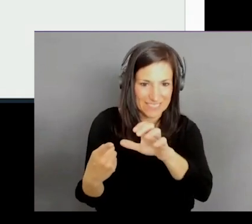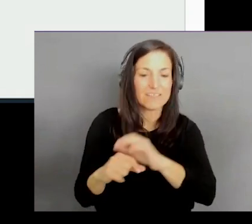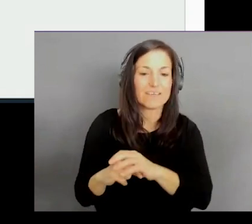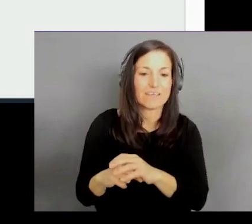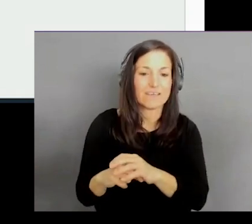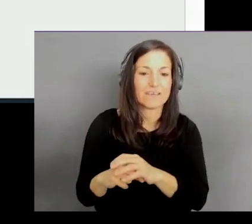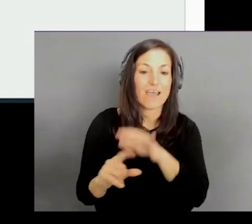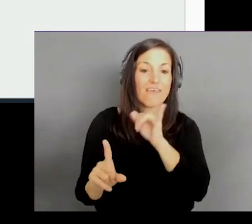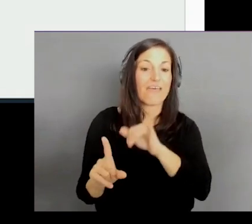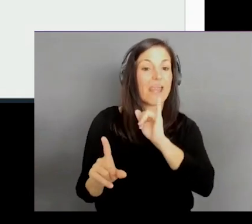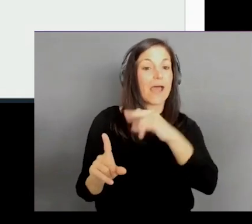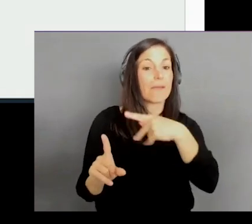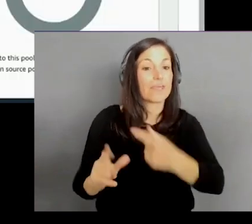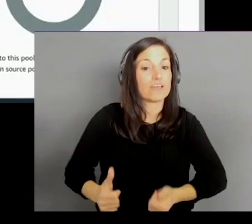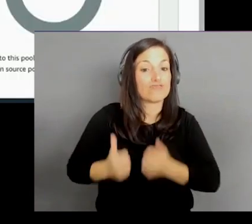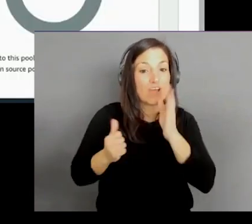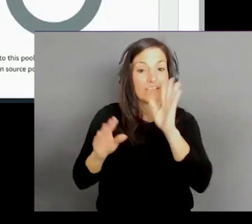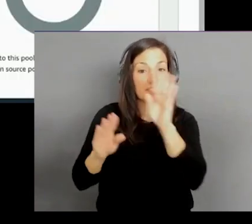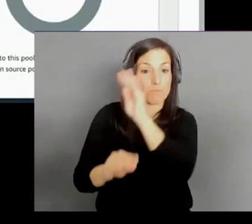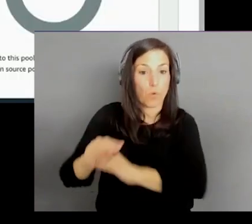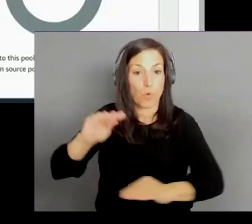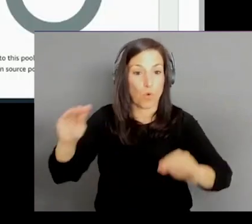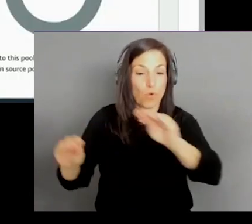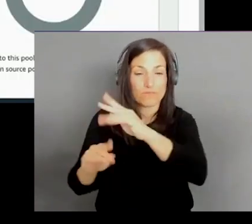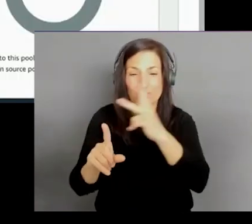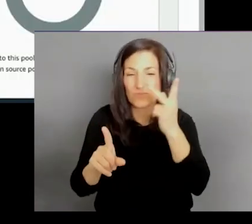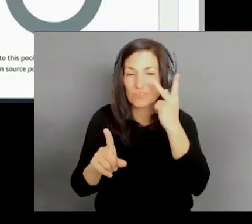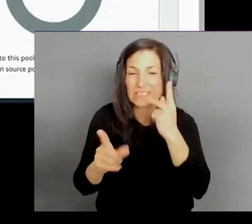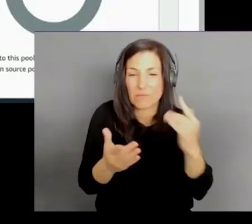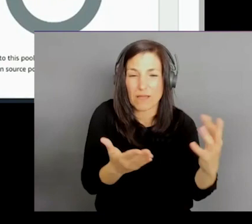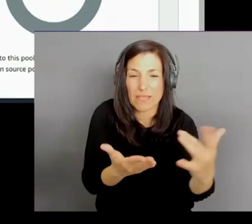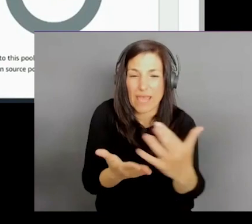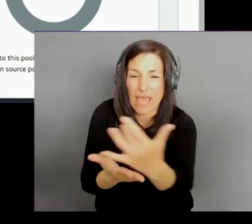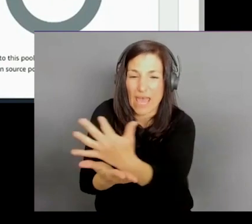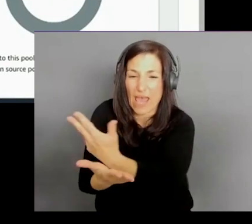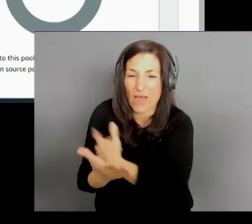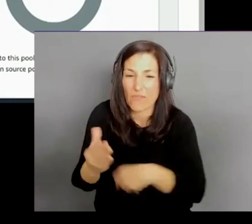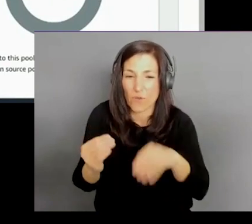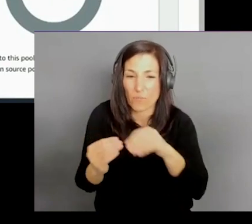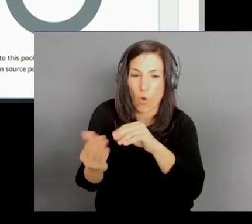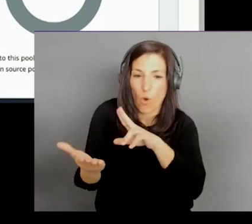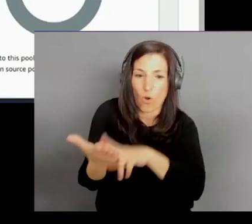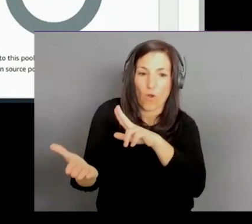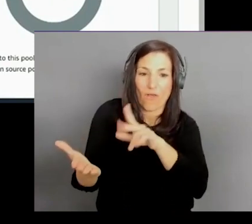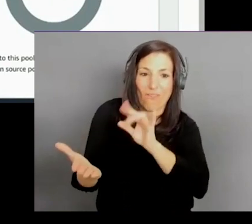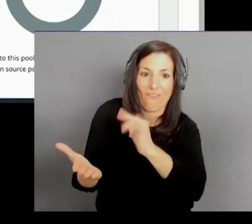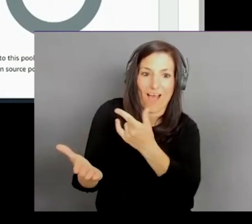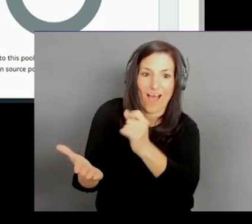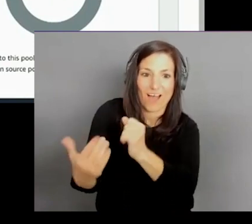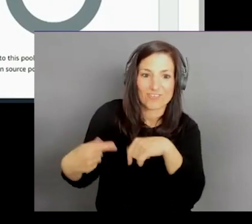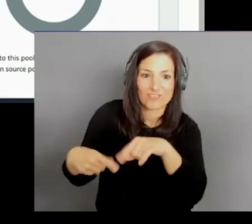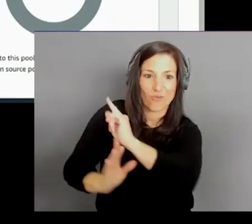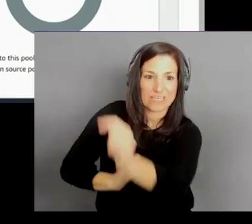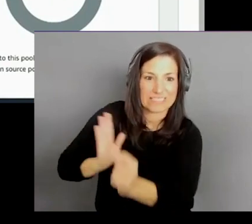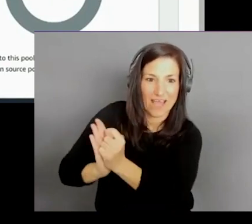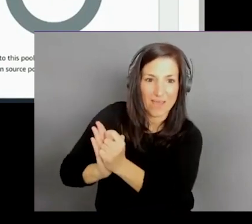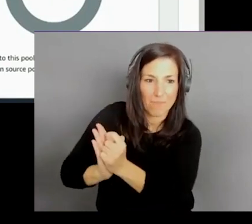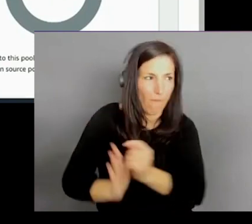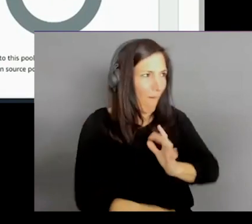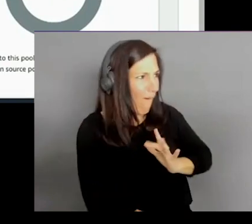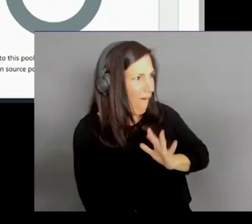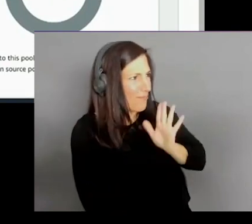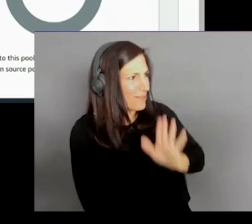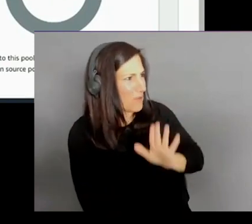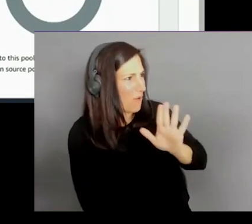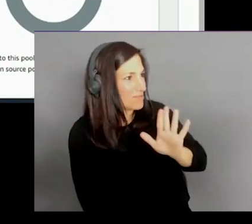moves around, you'll start to gather more and more logs over time. No, that's awesome. All right, so that's all I have for my